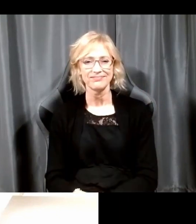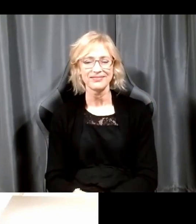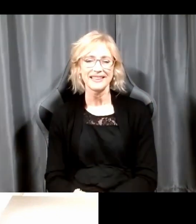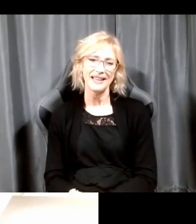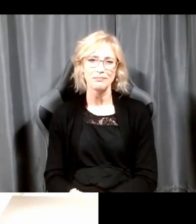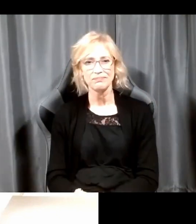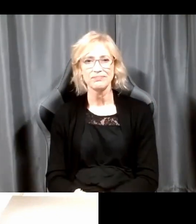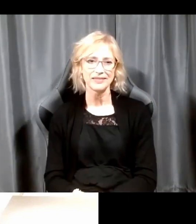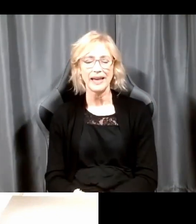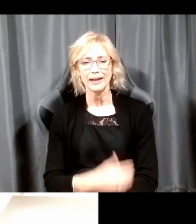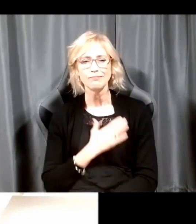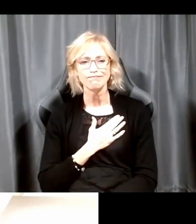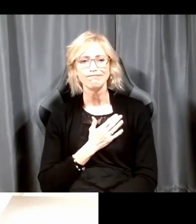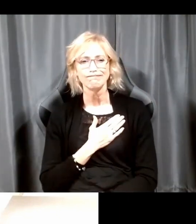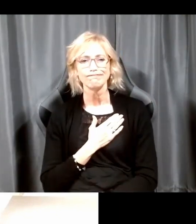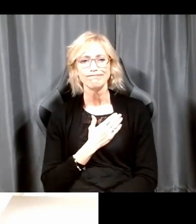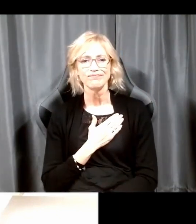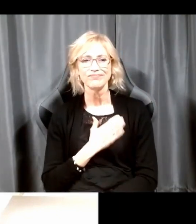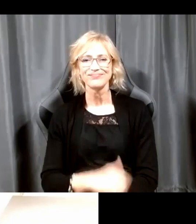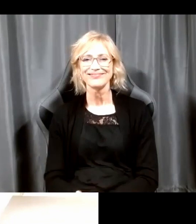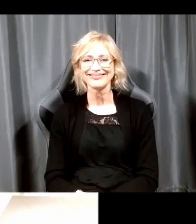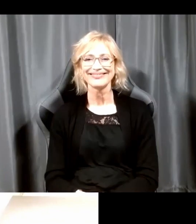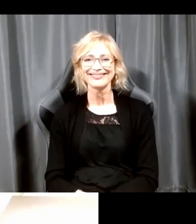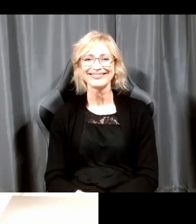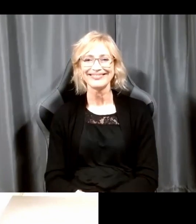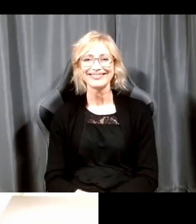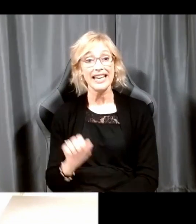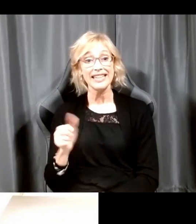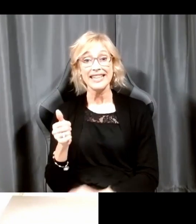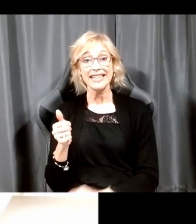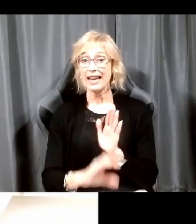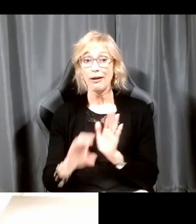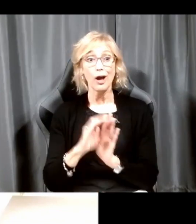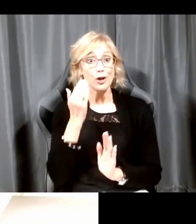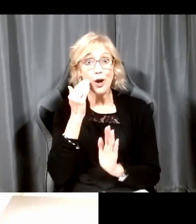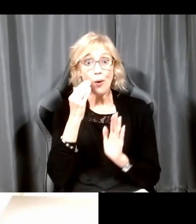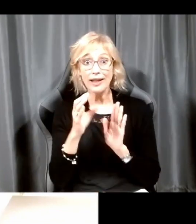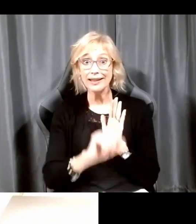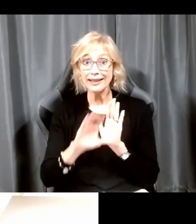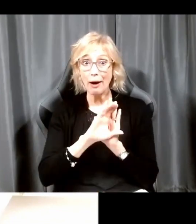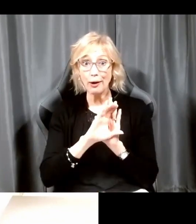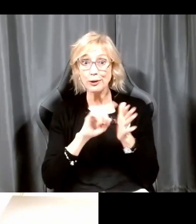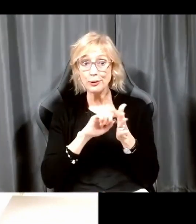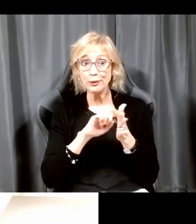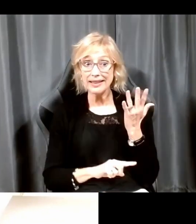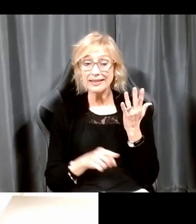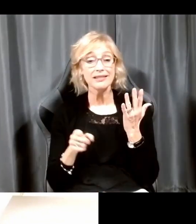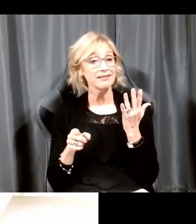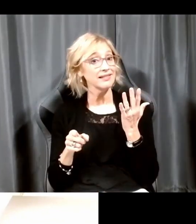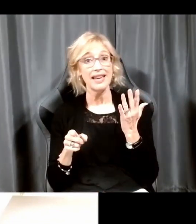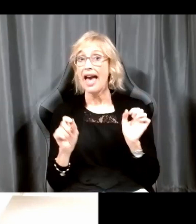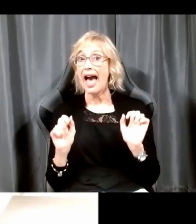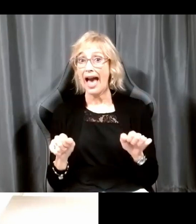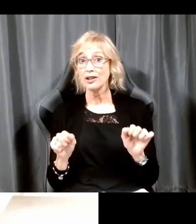yeah, it's just Yeah. And those 10 characters, just knowing those 10 characteristics, you can